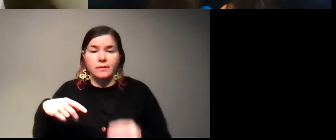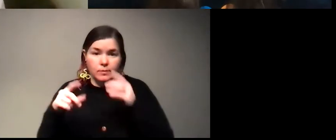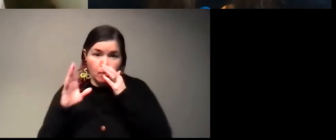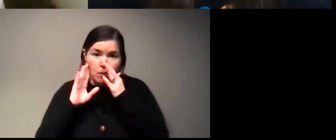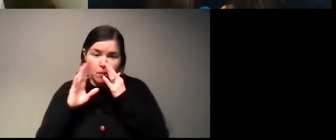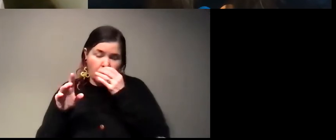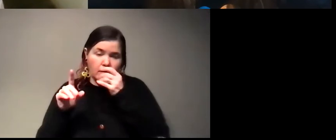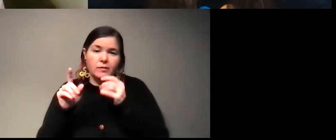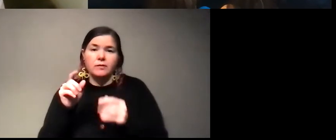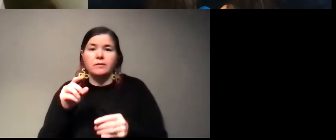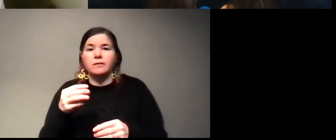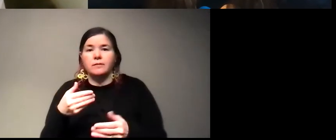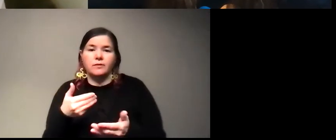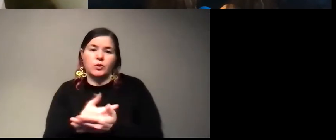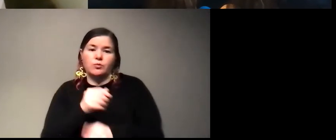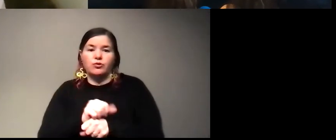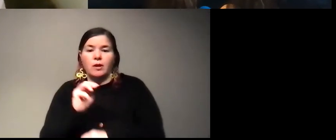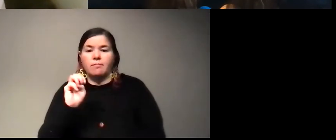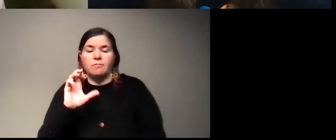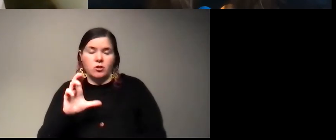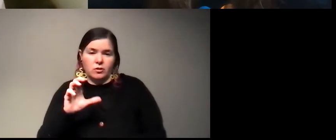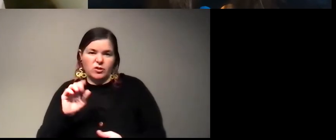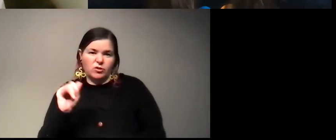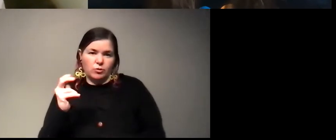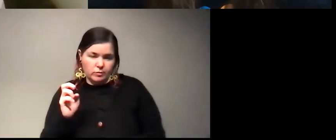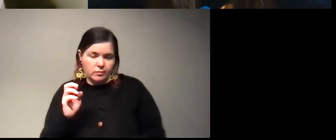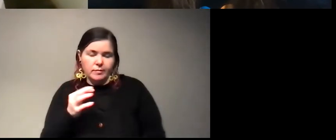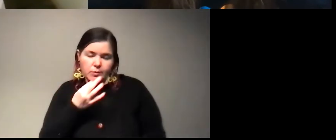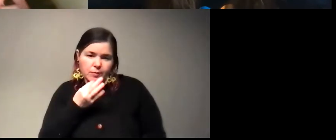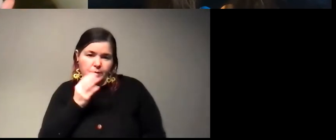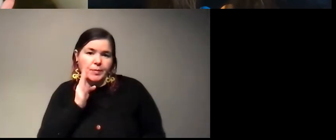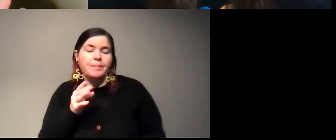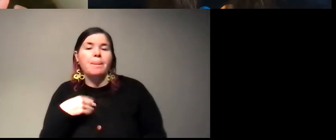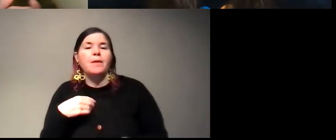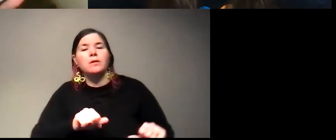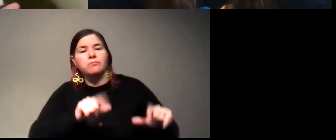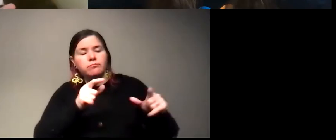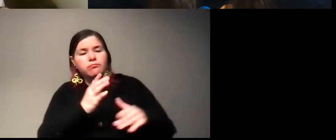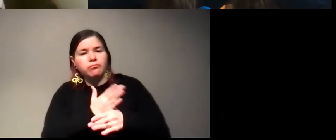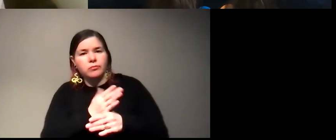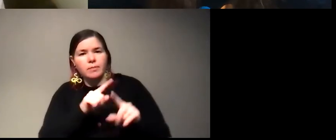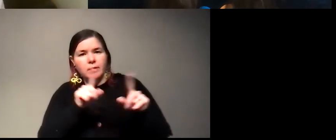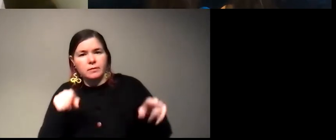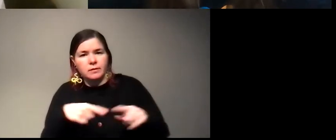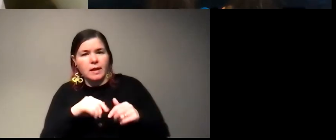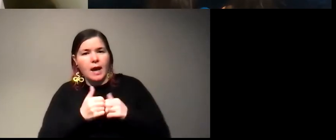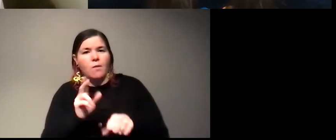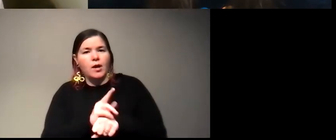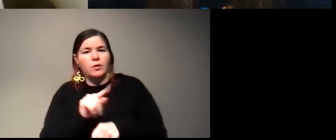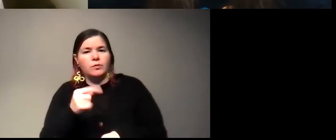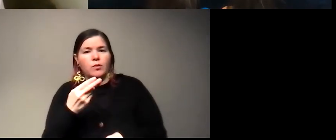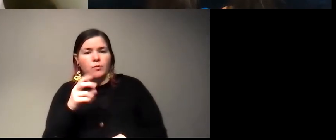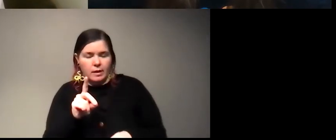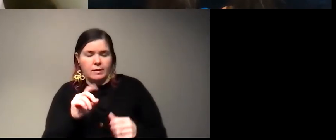start a job at Merck in June. So I'm going to show you all a couple of slides about how I use thread to do a